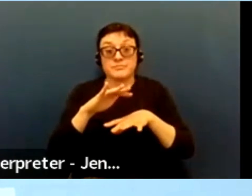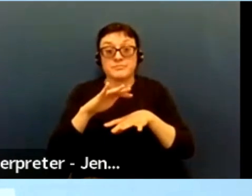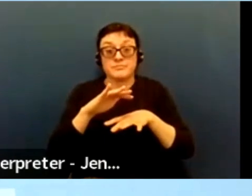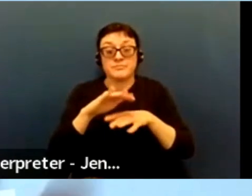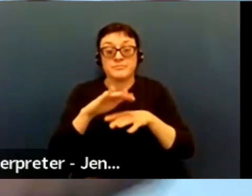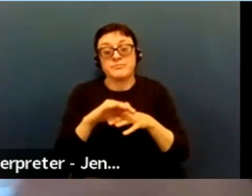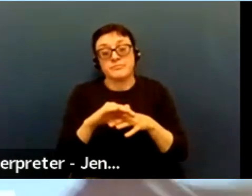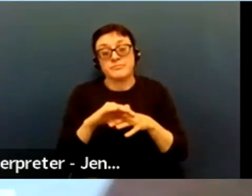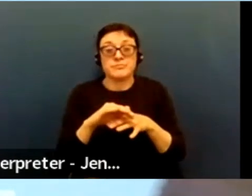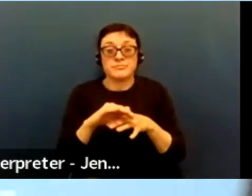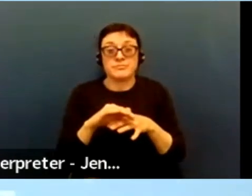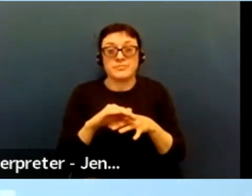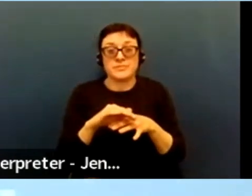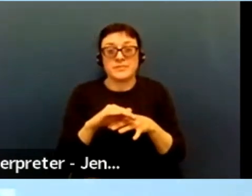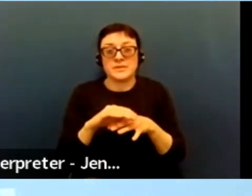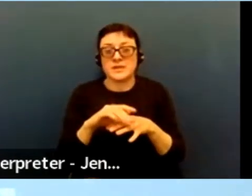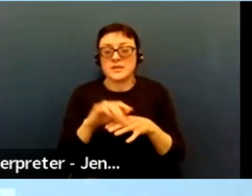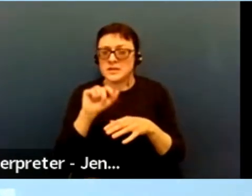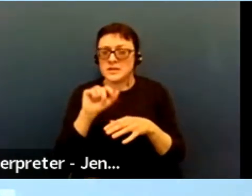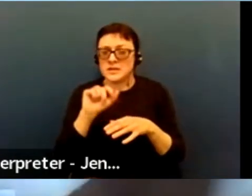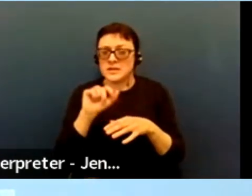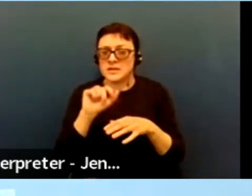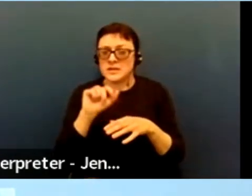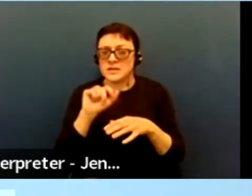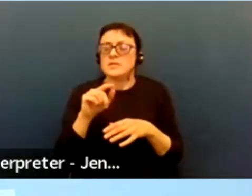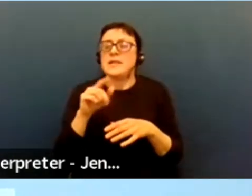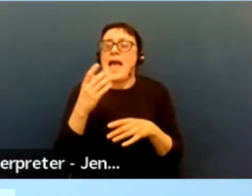And so when you're creating this piece,